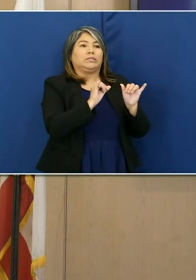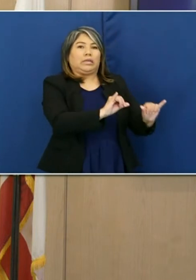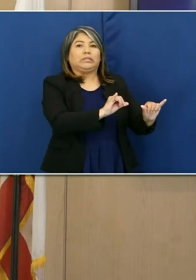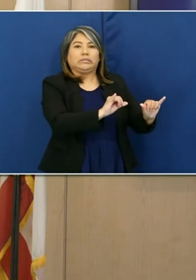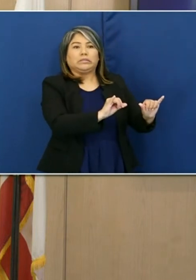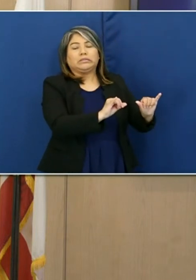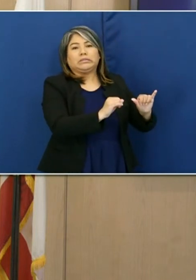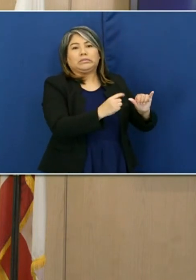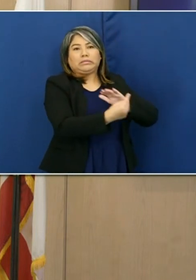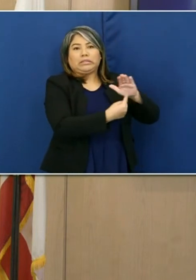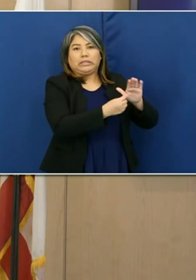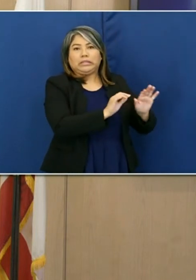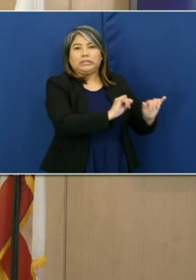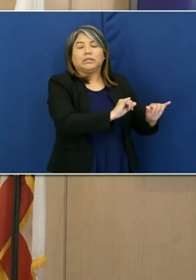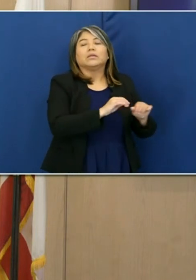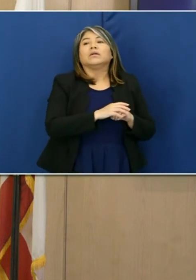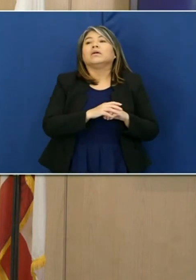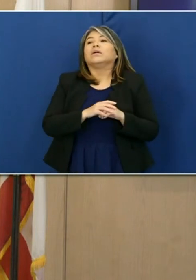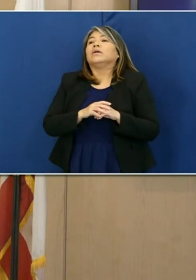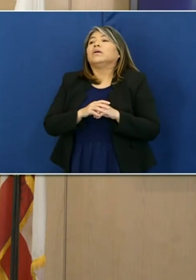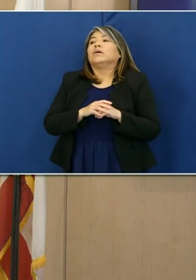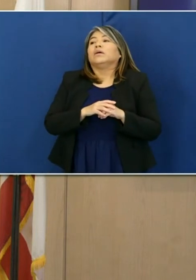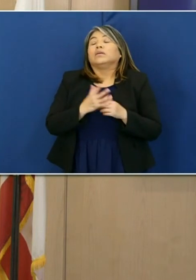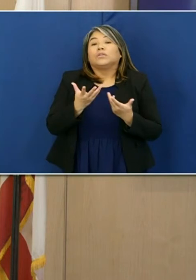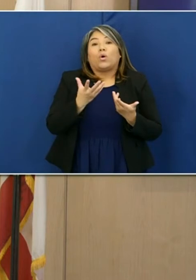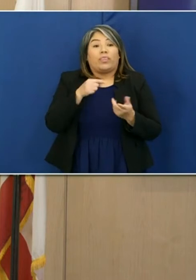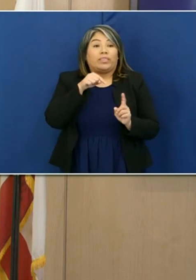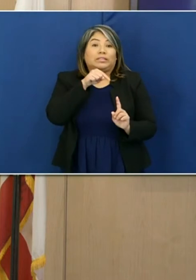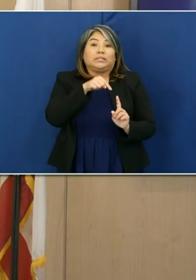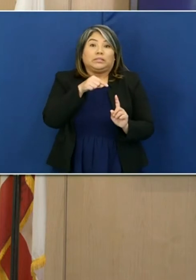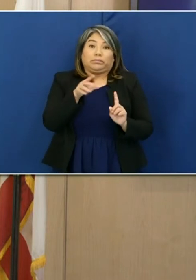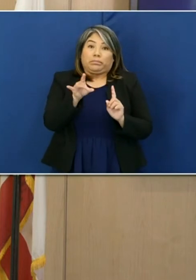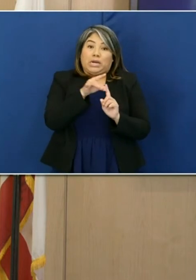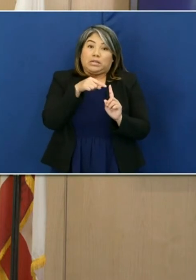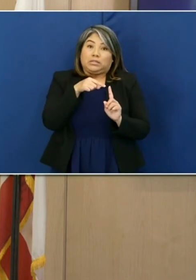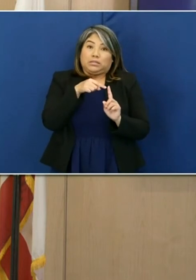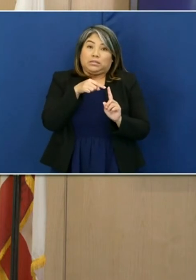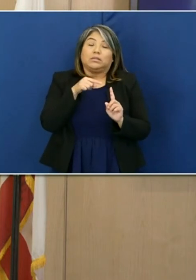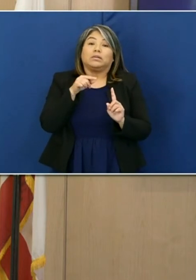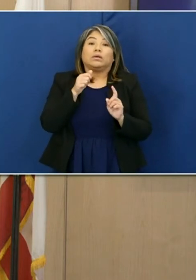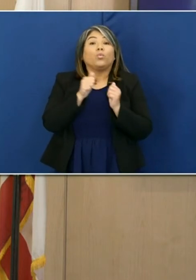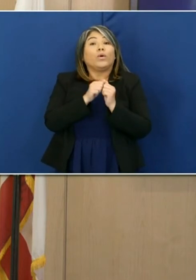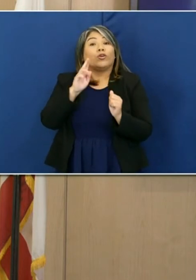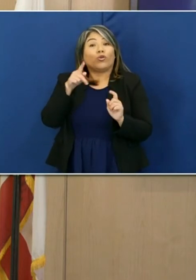applicable. Actually, this individual really had very few other